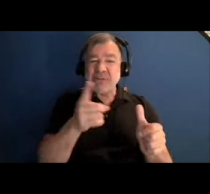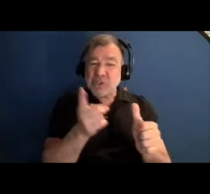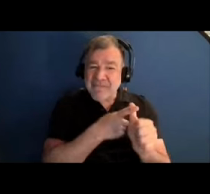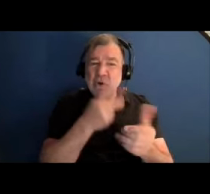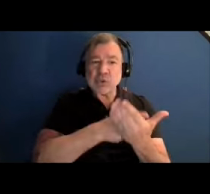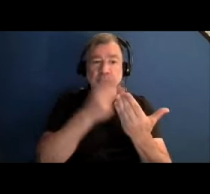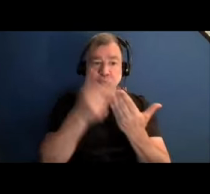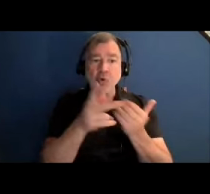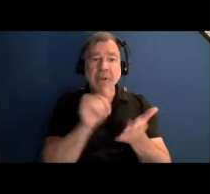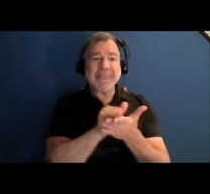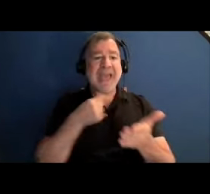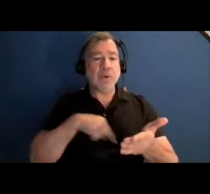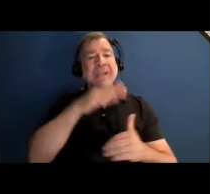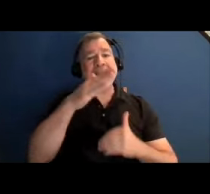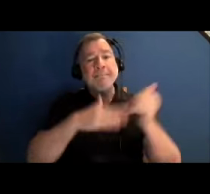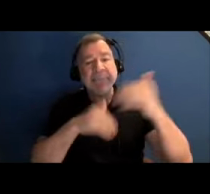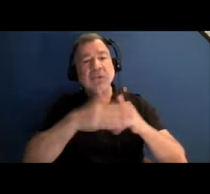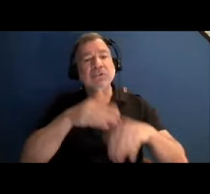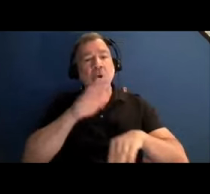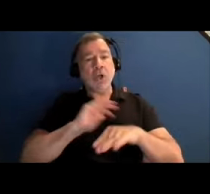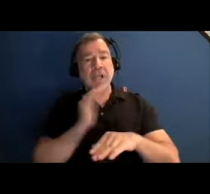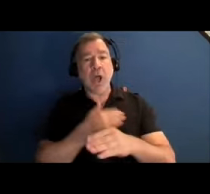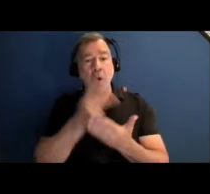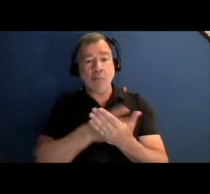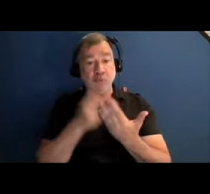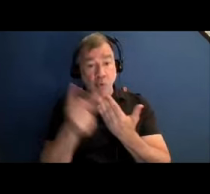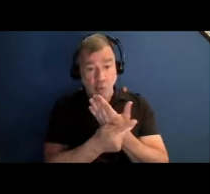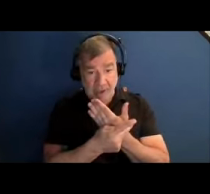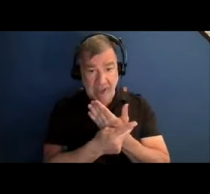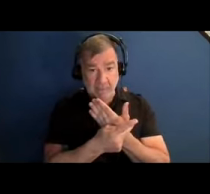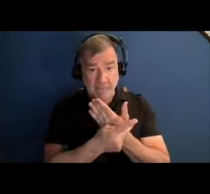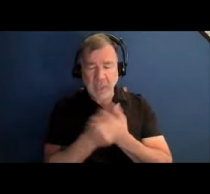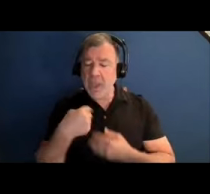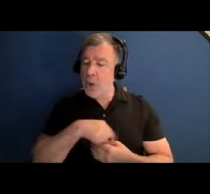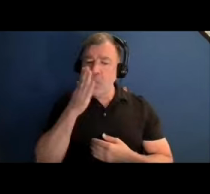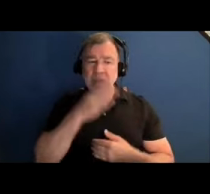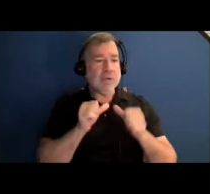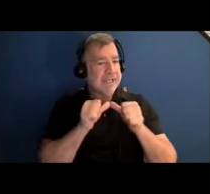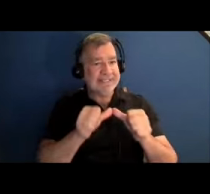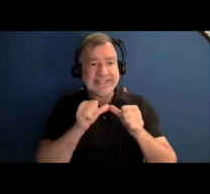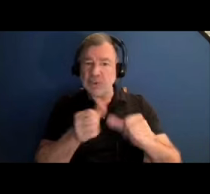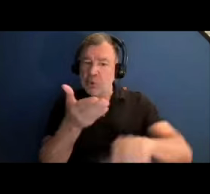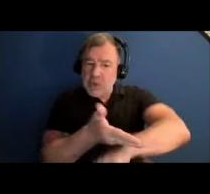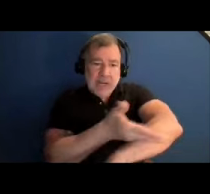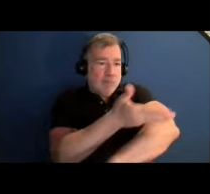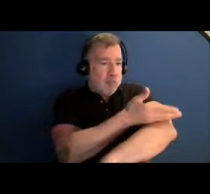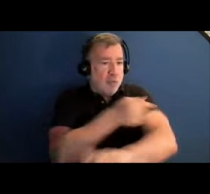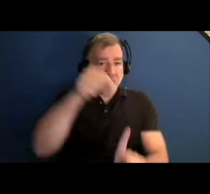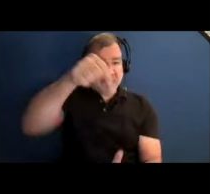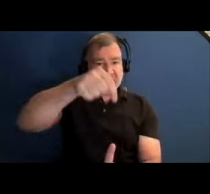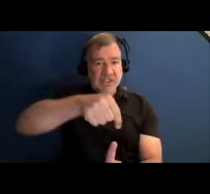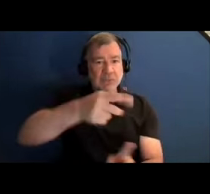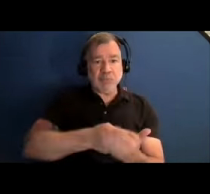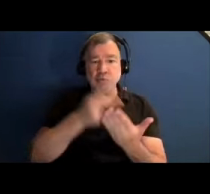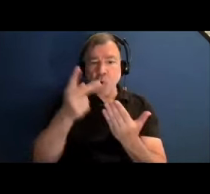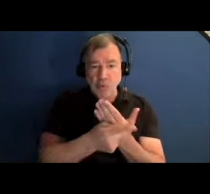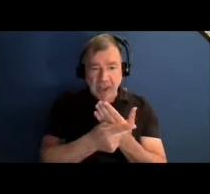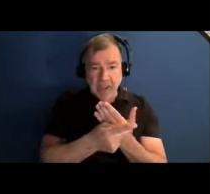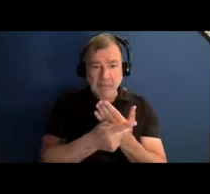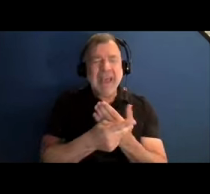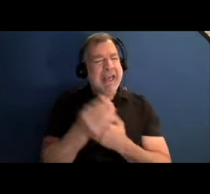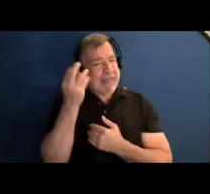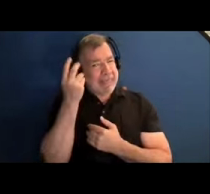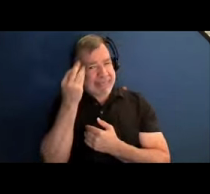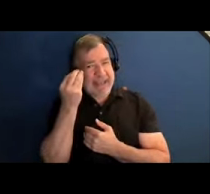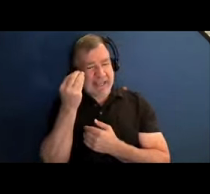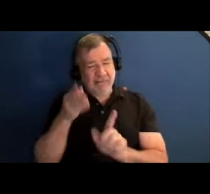platform. So we built it with ABLE in mind, and we continue to enhance the program with ABLE in mind to make it even